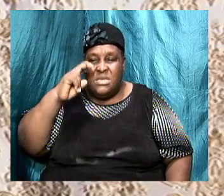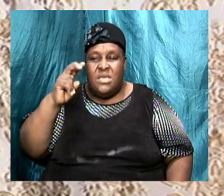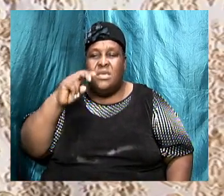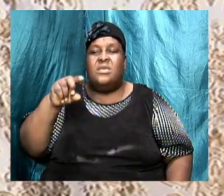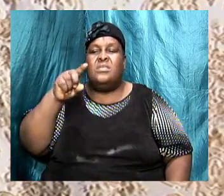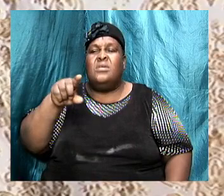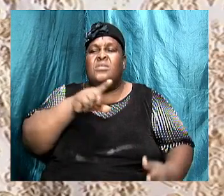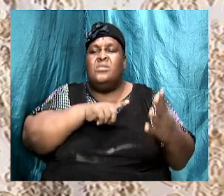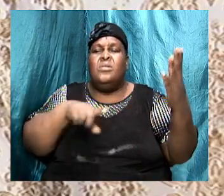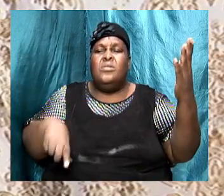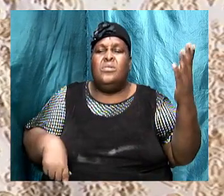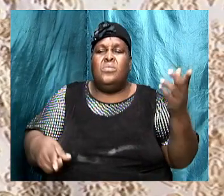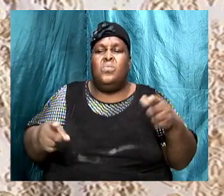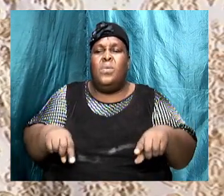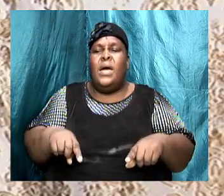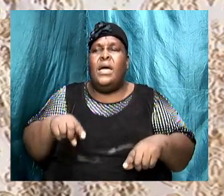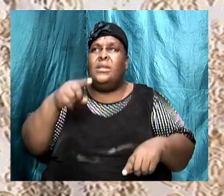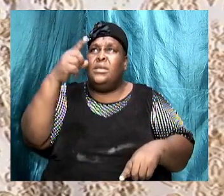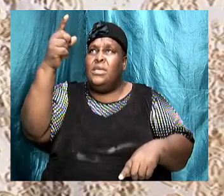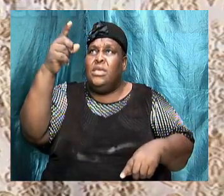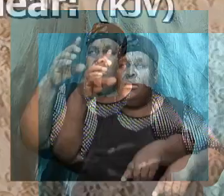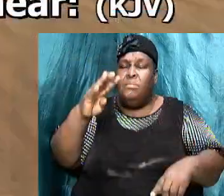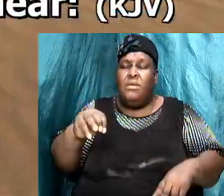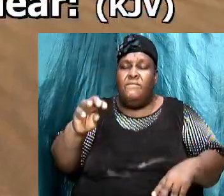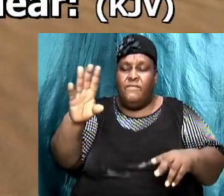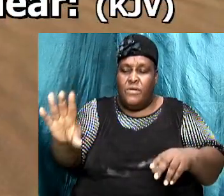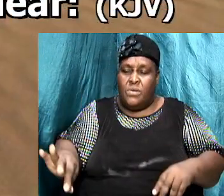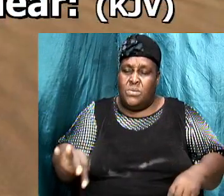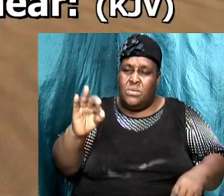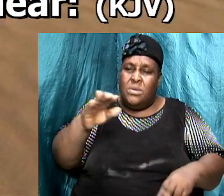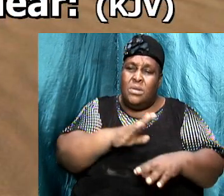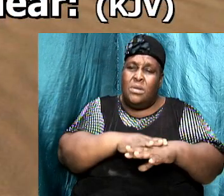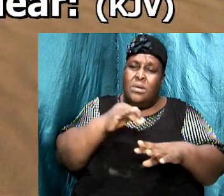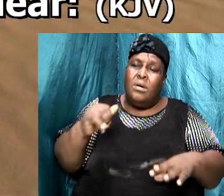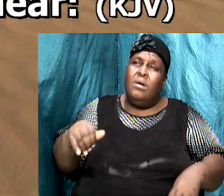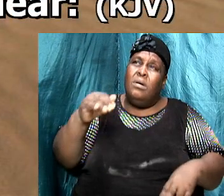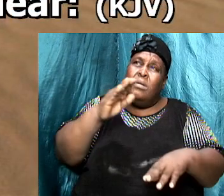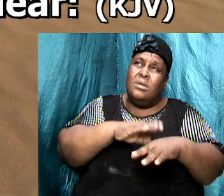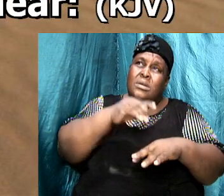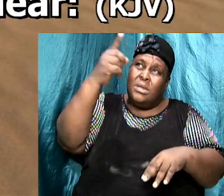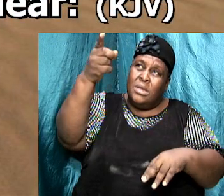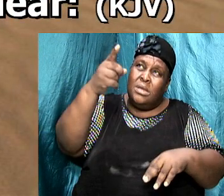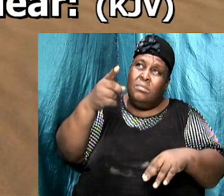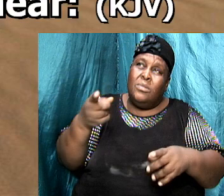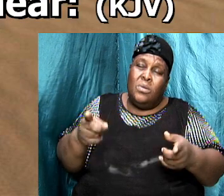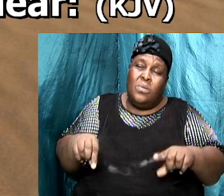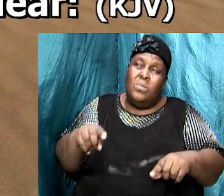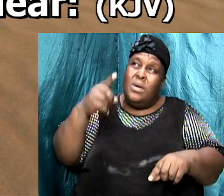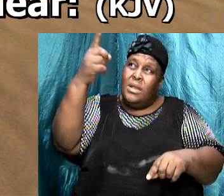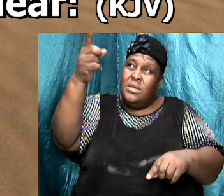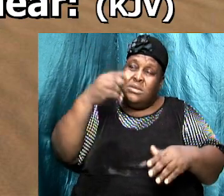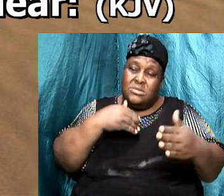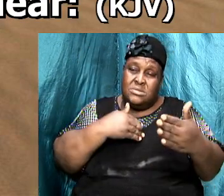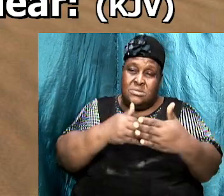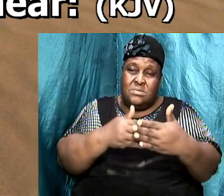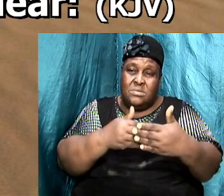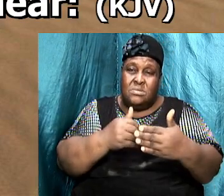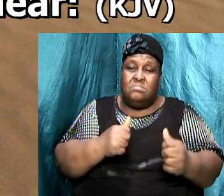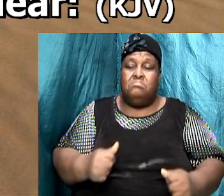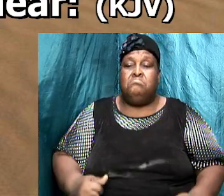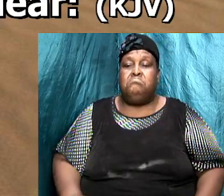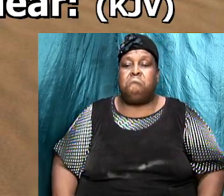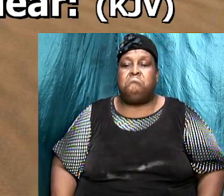Seek ye the Lord while He may be found. Call upon Him while He is